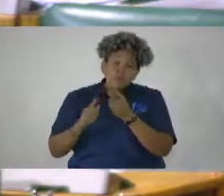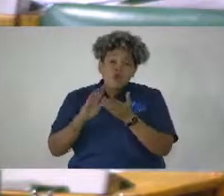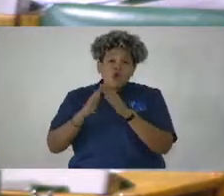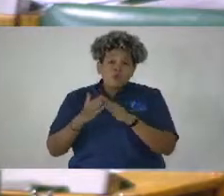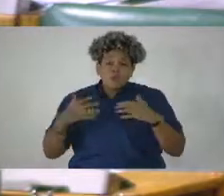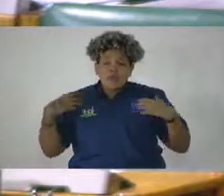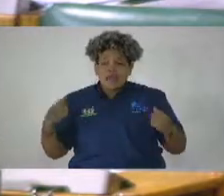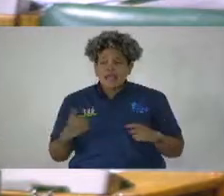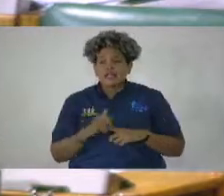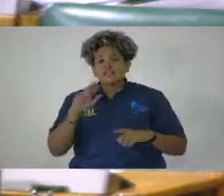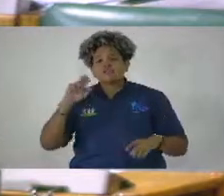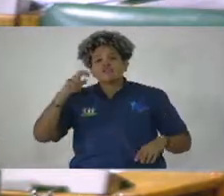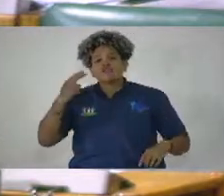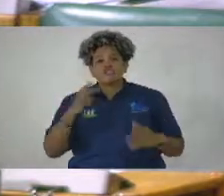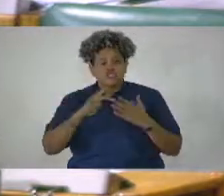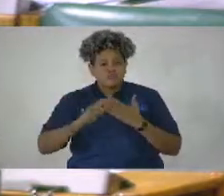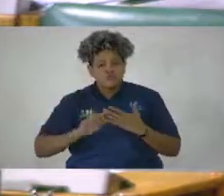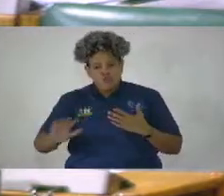the REACH program,